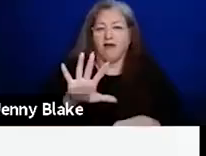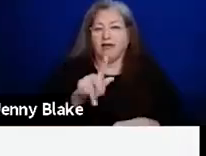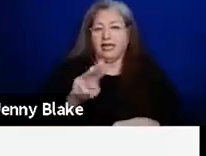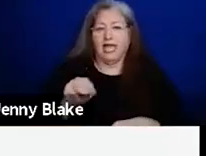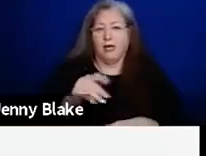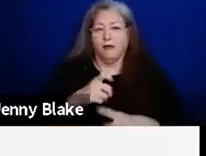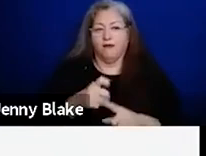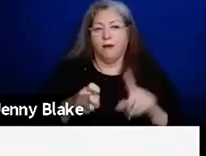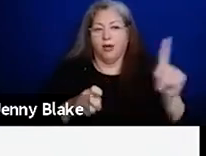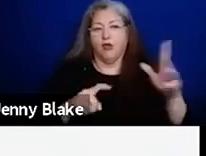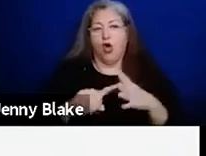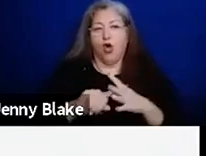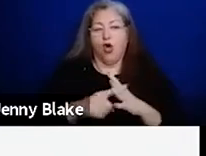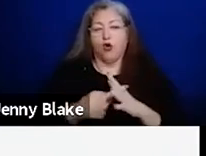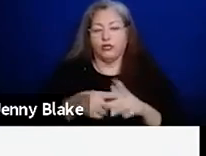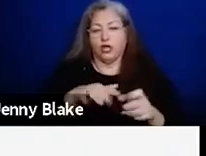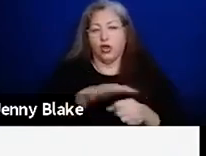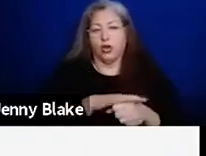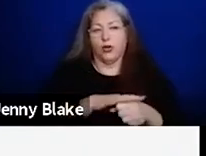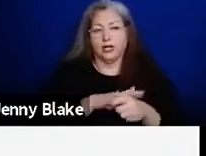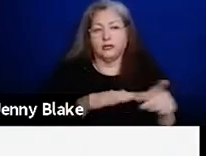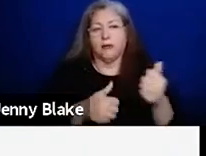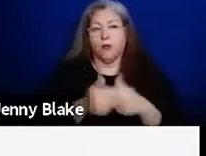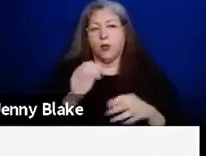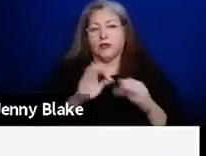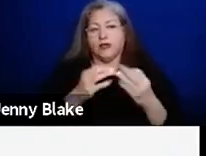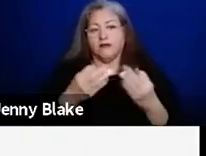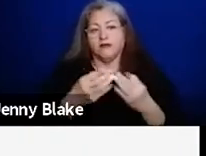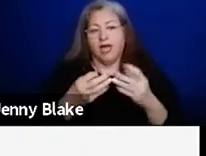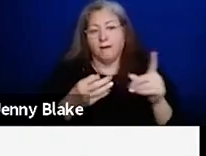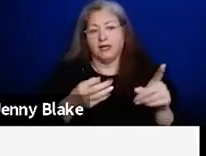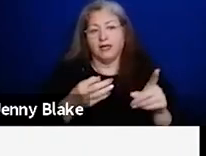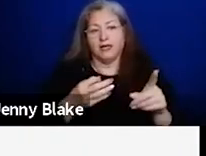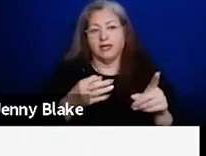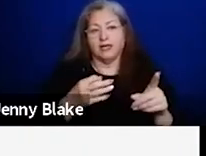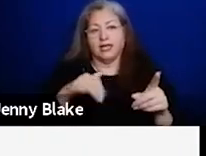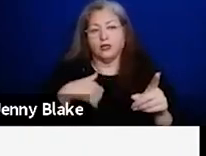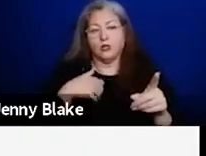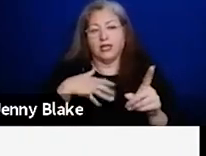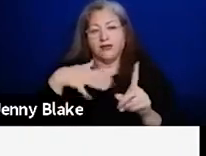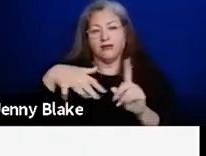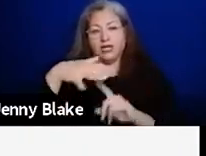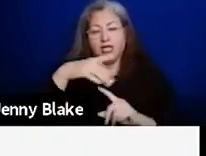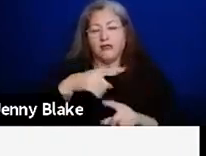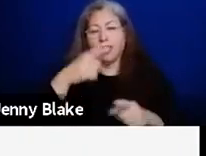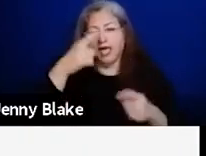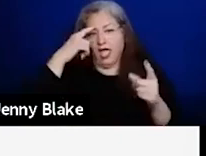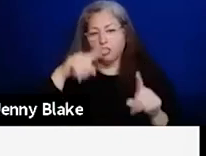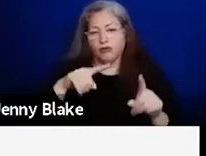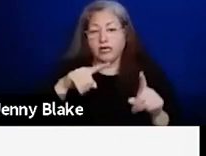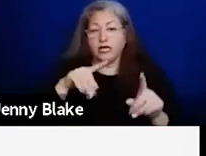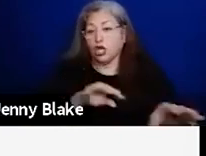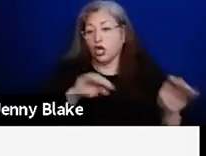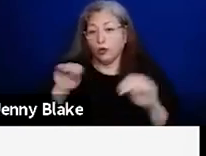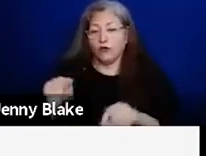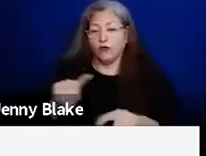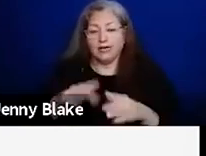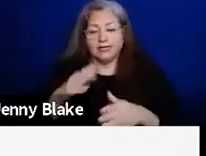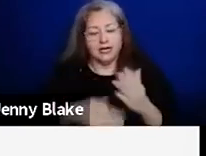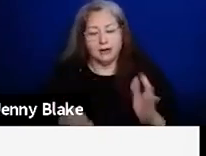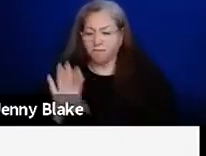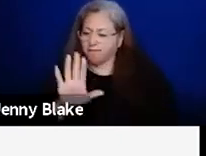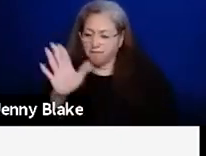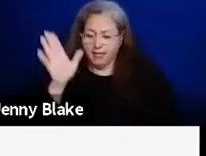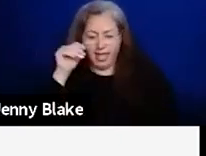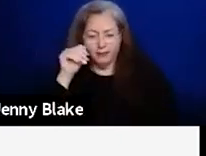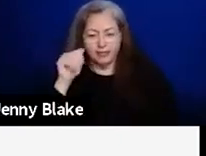the original location. Most families have accepted a compensation deal and agreed to be relocated, but some are adamant they're